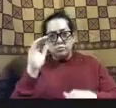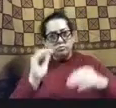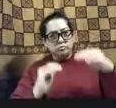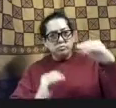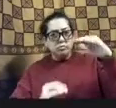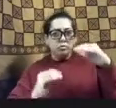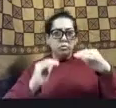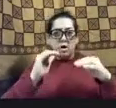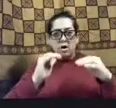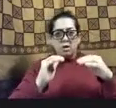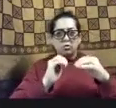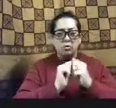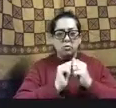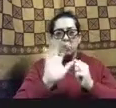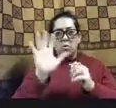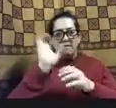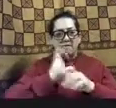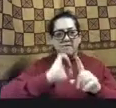your environment.